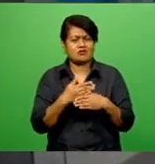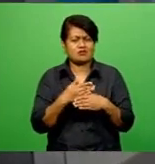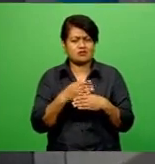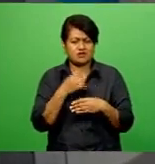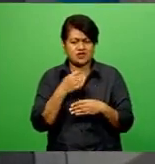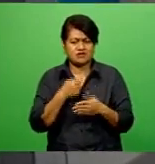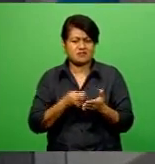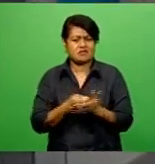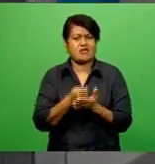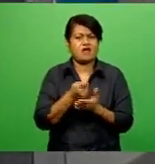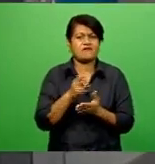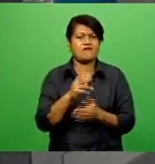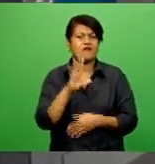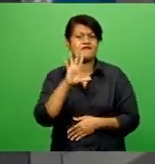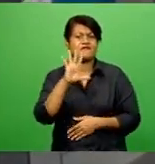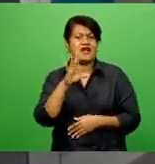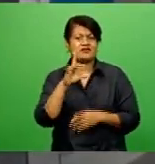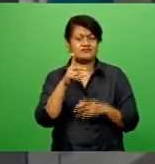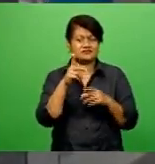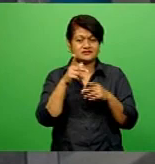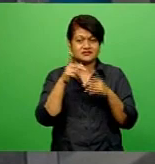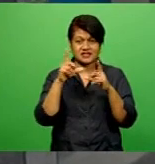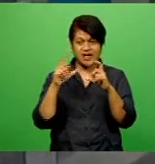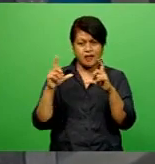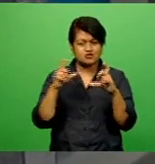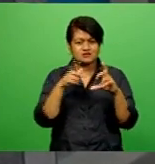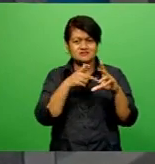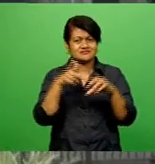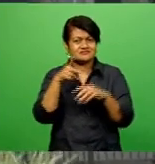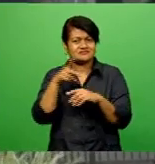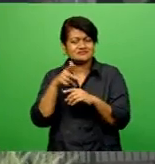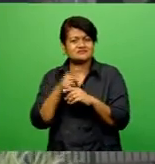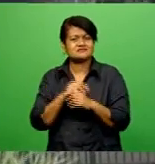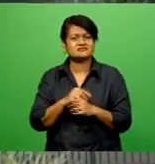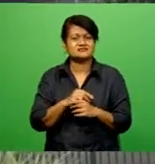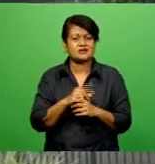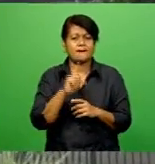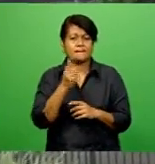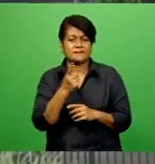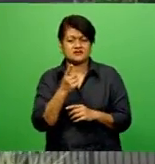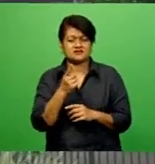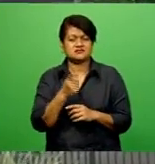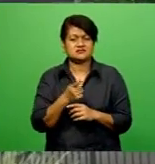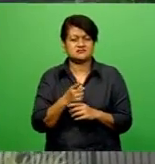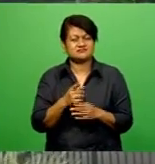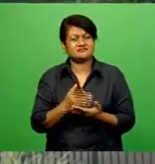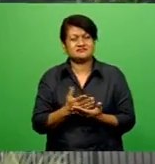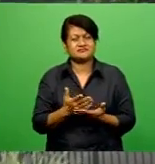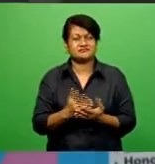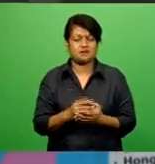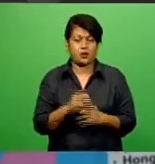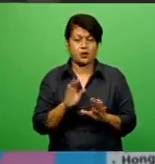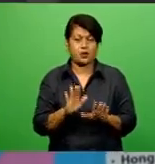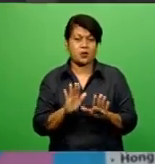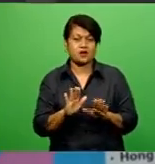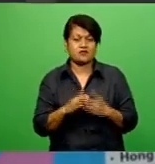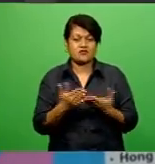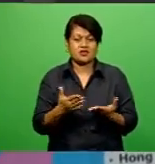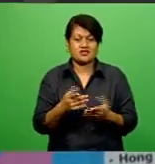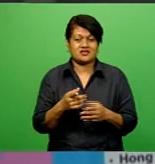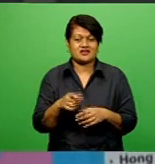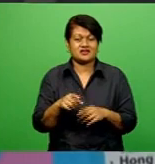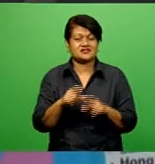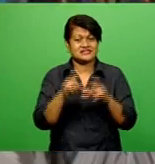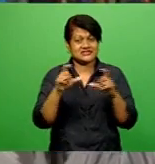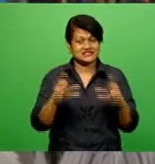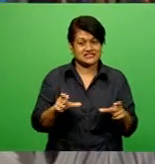for 5 cameras, and the new board has already approved that budget as well. So we're just waiting for the City Council to come up